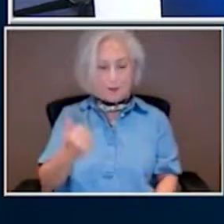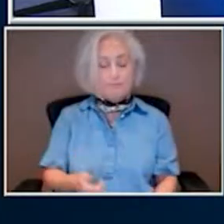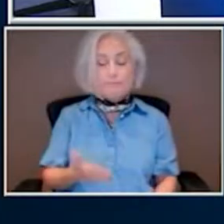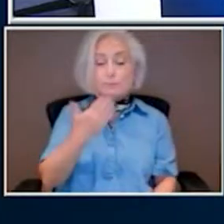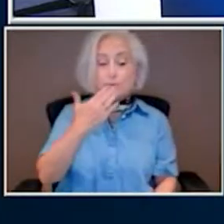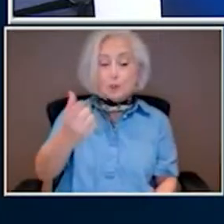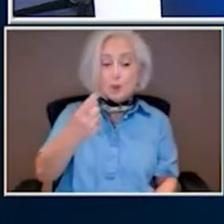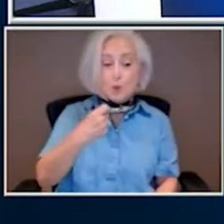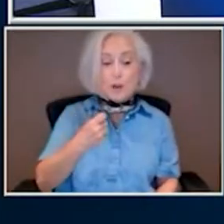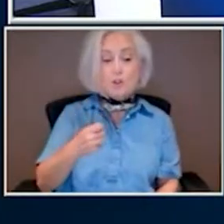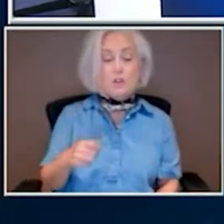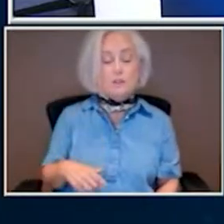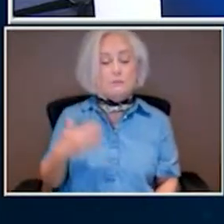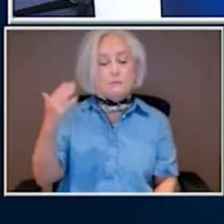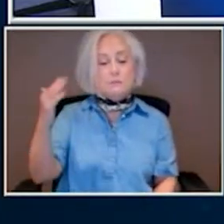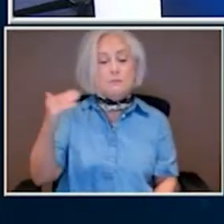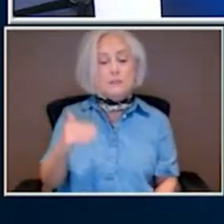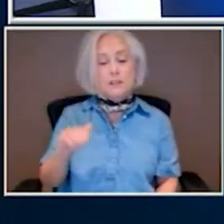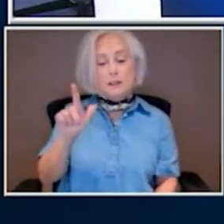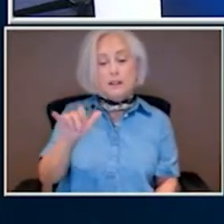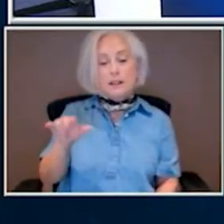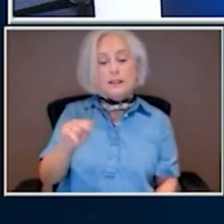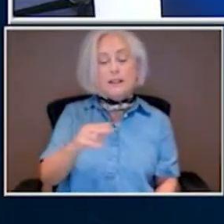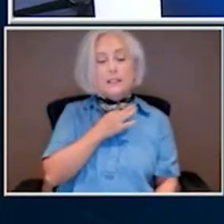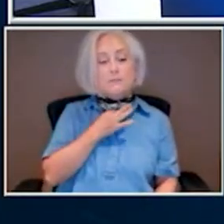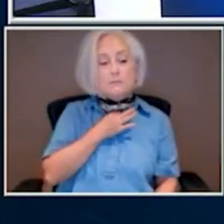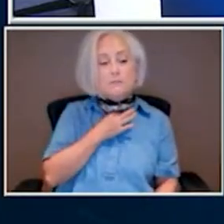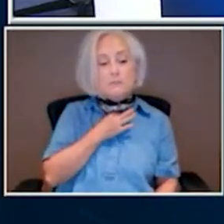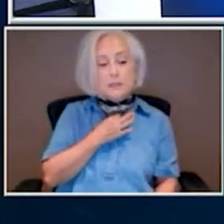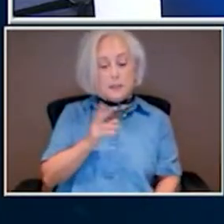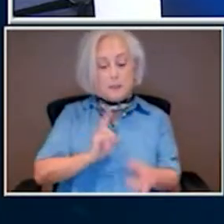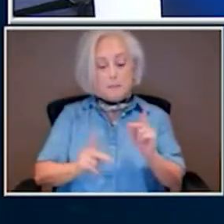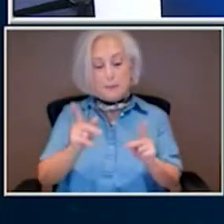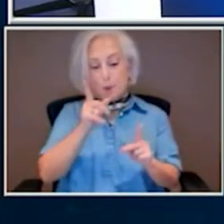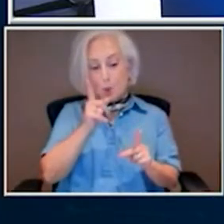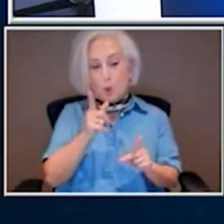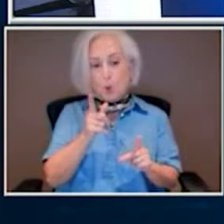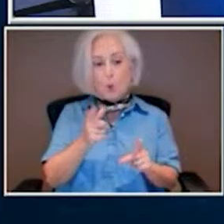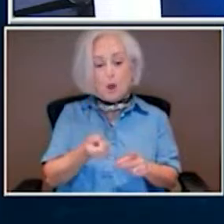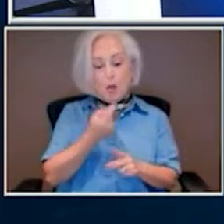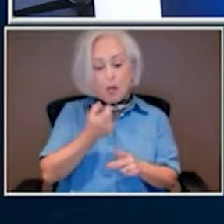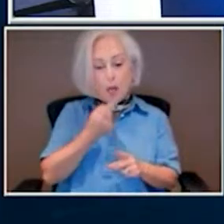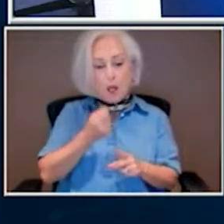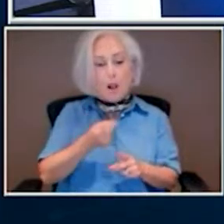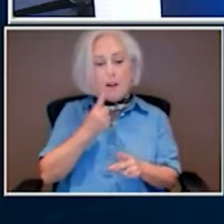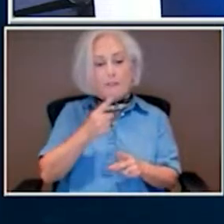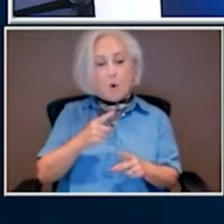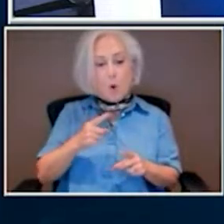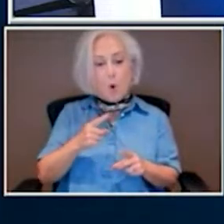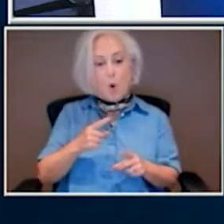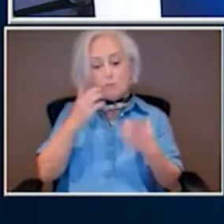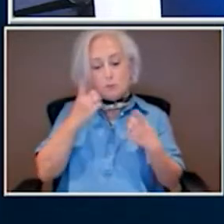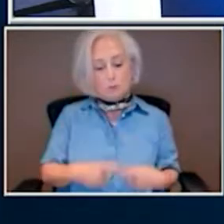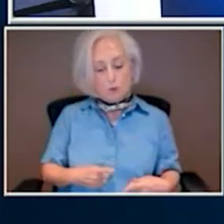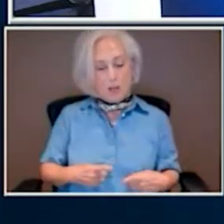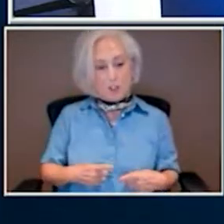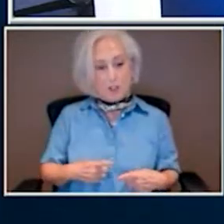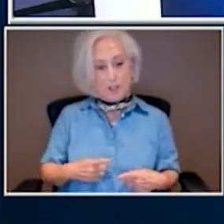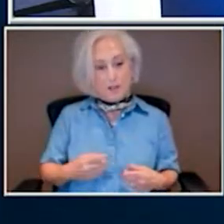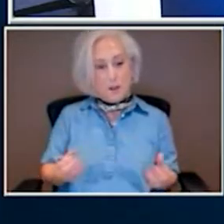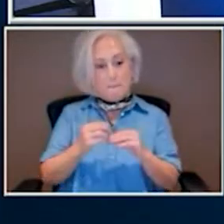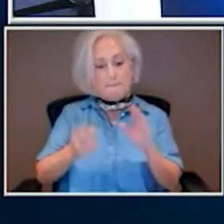Linda has a question. Do people with depressive tendencies or those who are taking antidepressant medications have a higher risk of developing breast cancer?